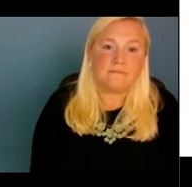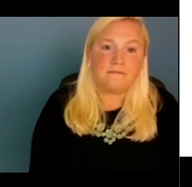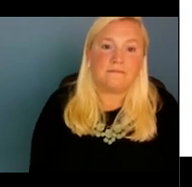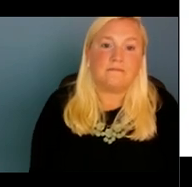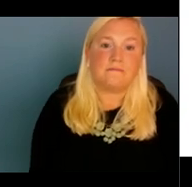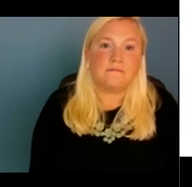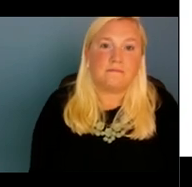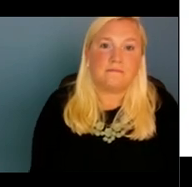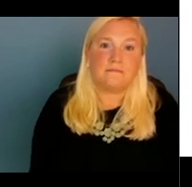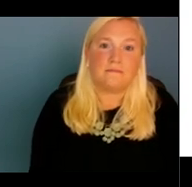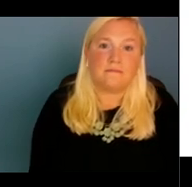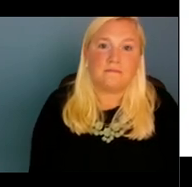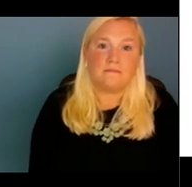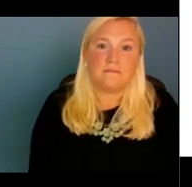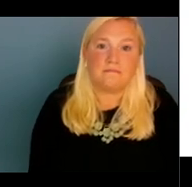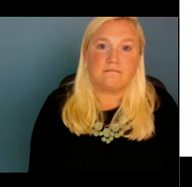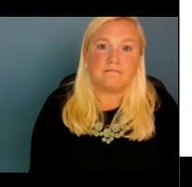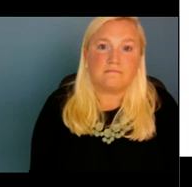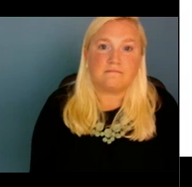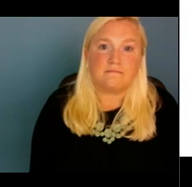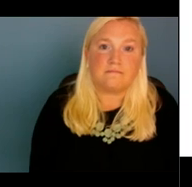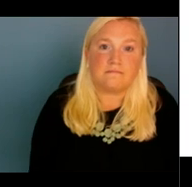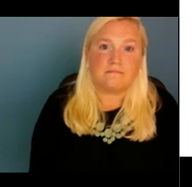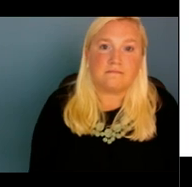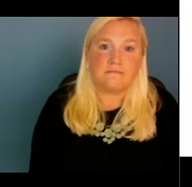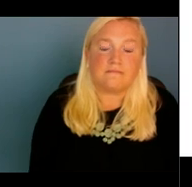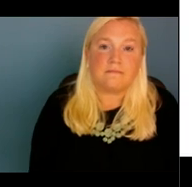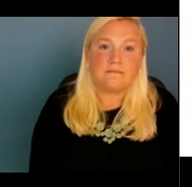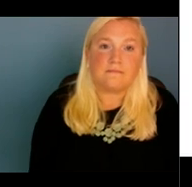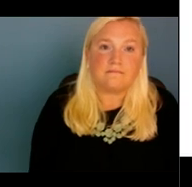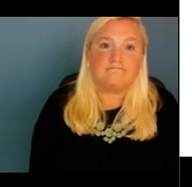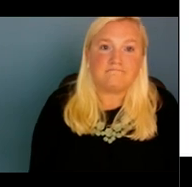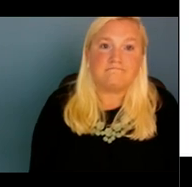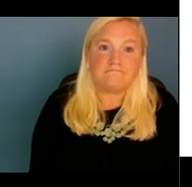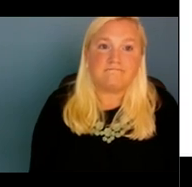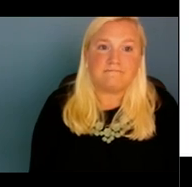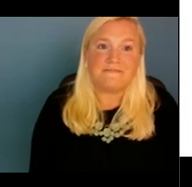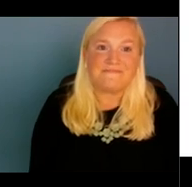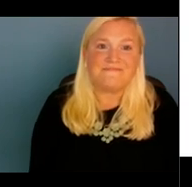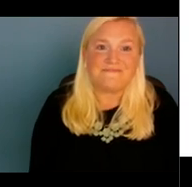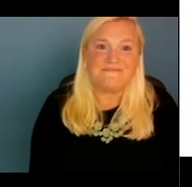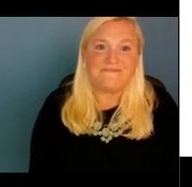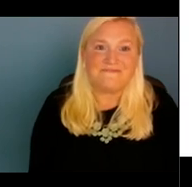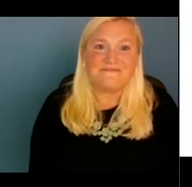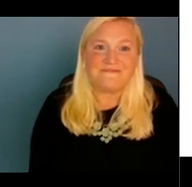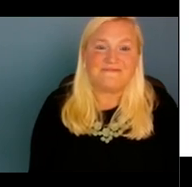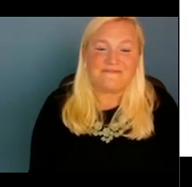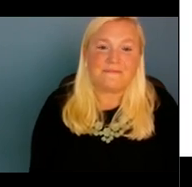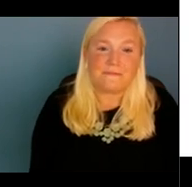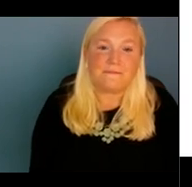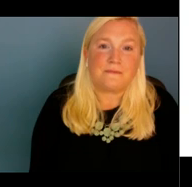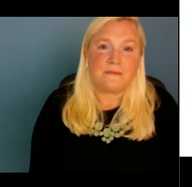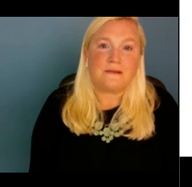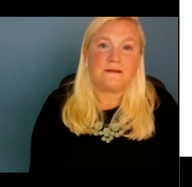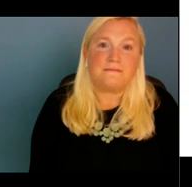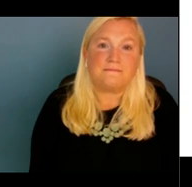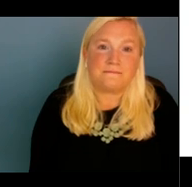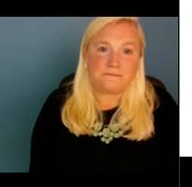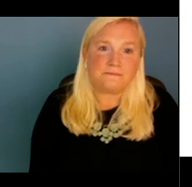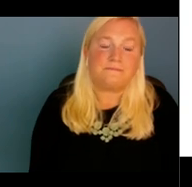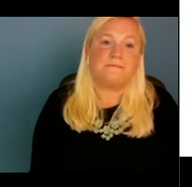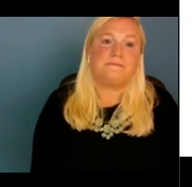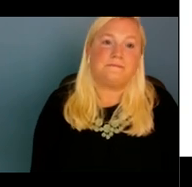others because human beings are complicated. And, again, they're more than just their stutter. And so if the